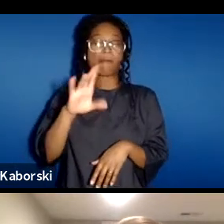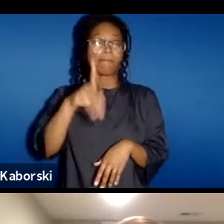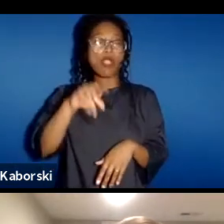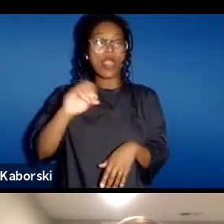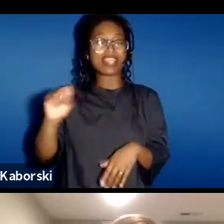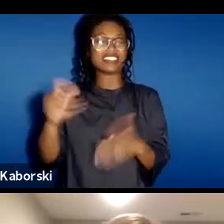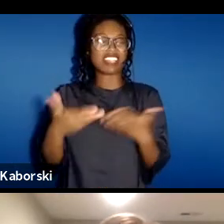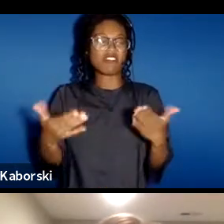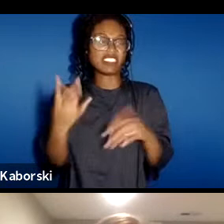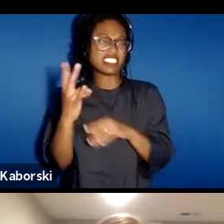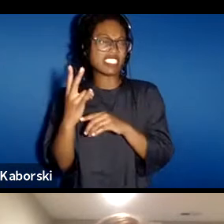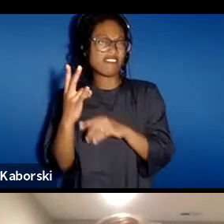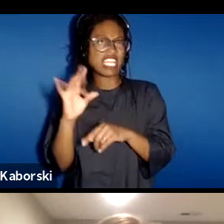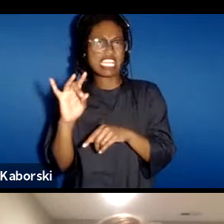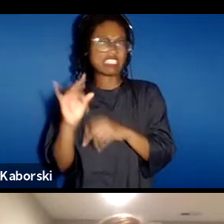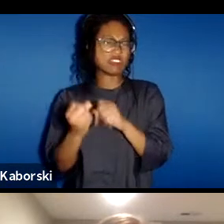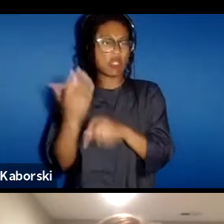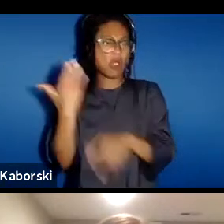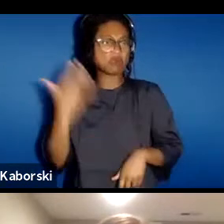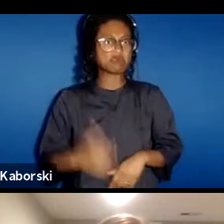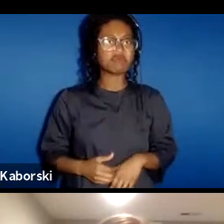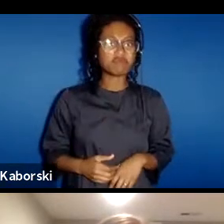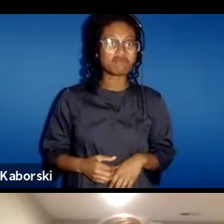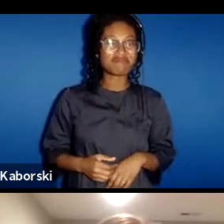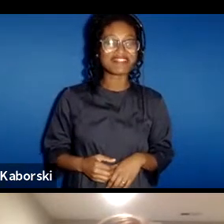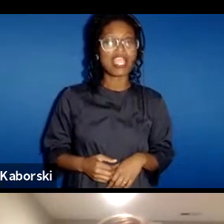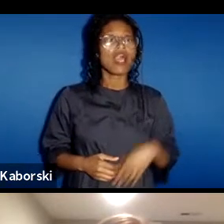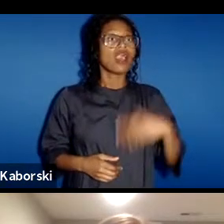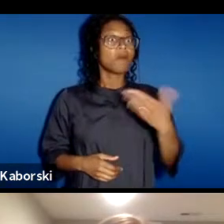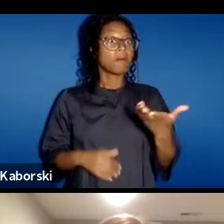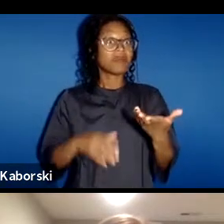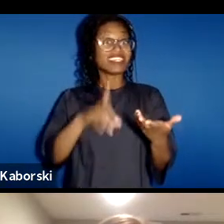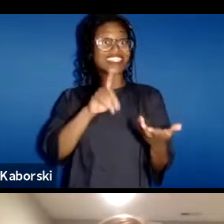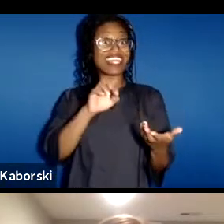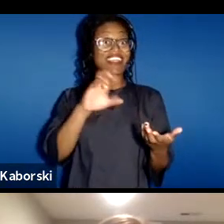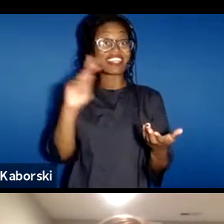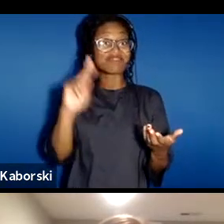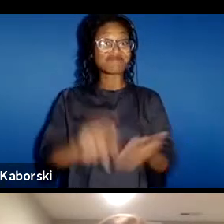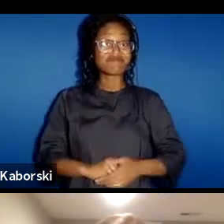Okay. How about you, Derek?